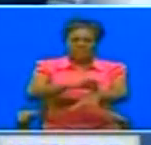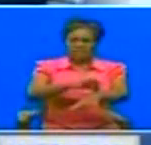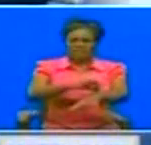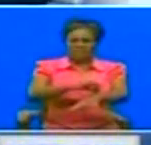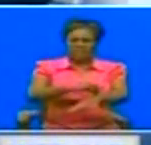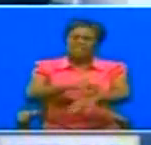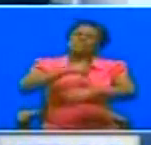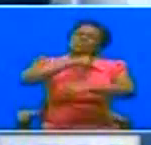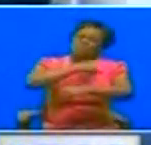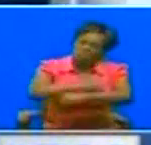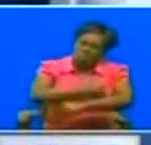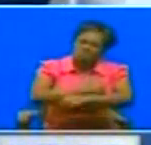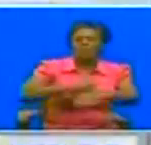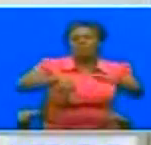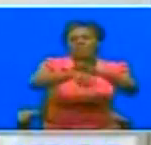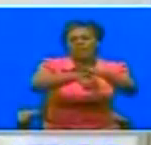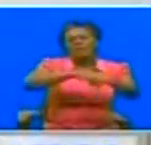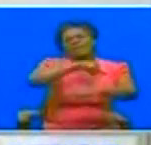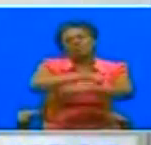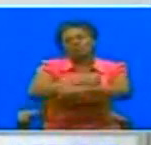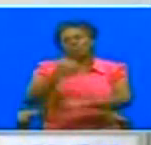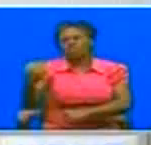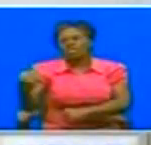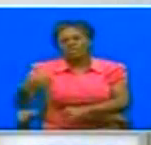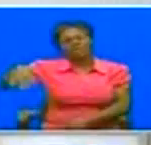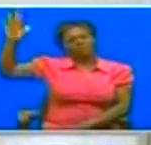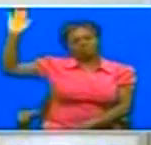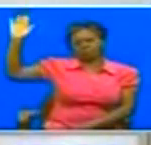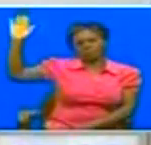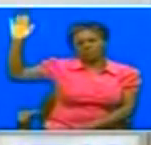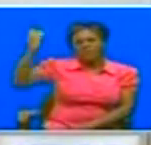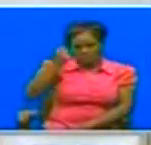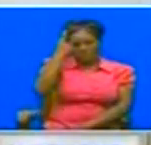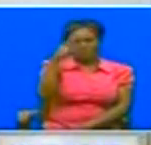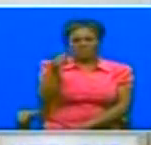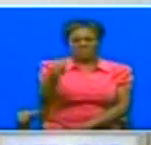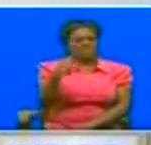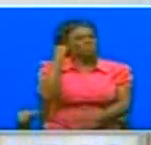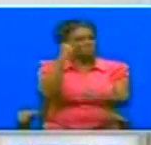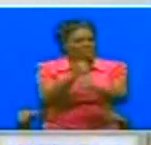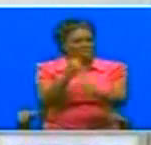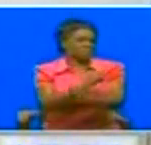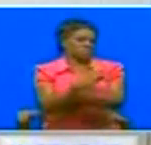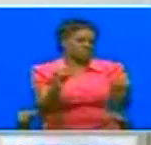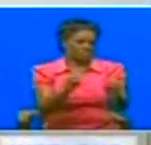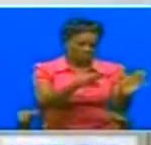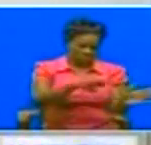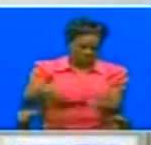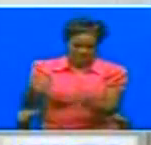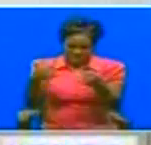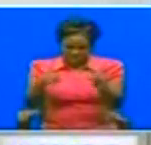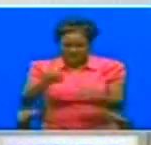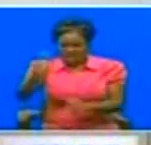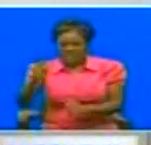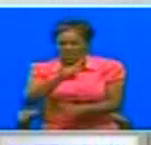mean, it's a school and it's a primary school. Most of the kids' hands go up. And then he realizes, okay, that is probably not what I'm looking for. And then we go through a